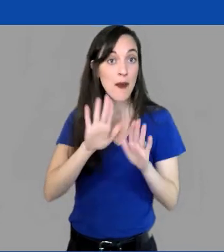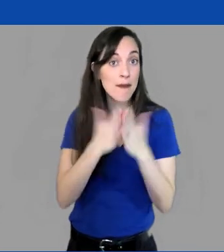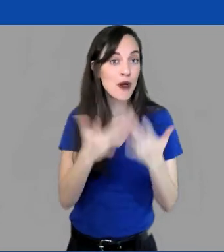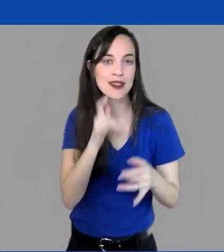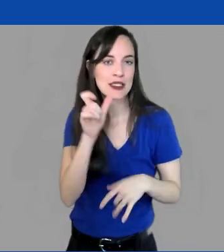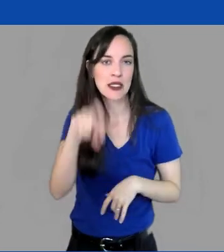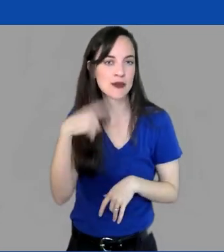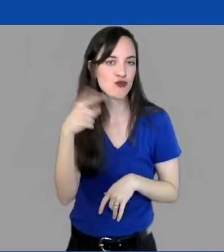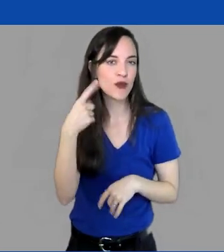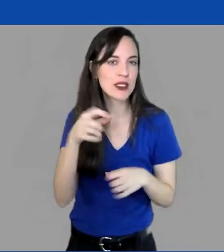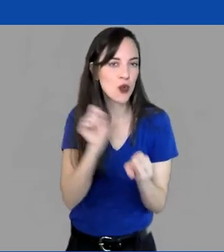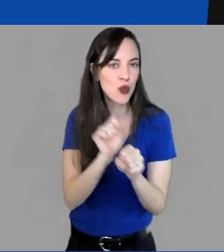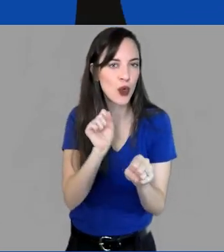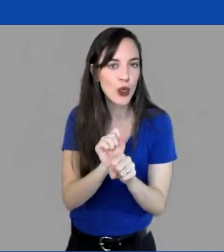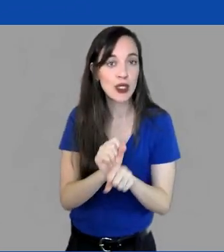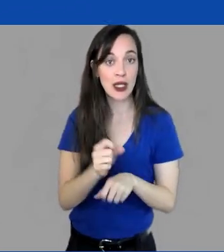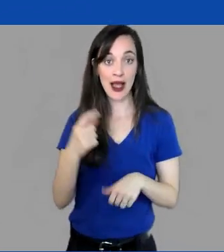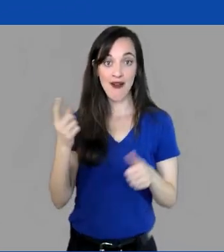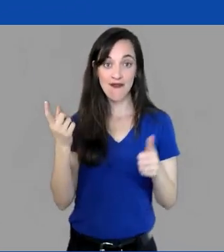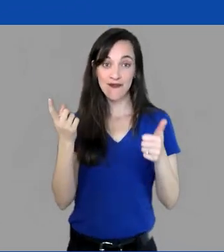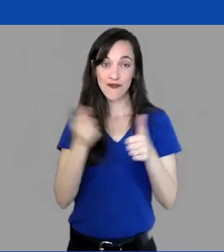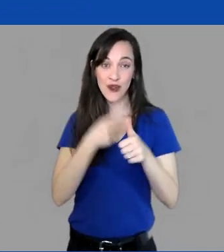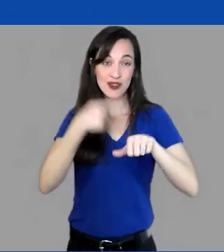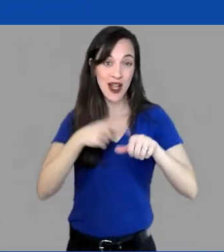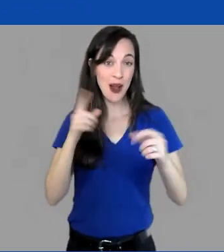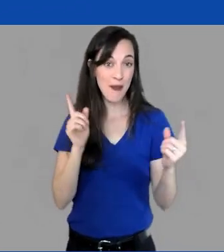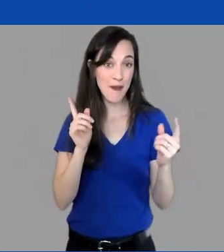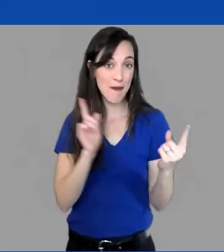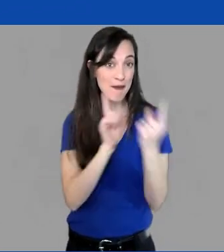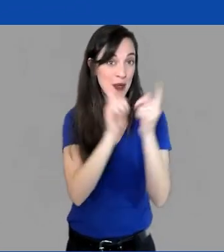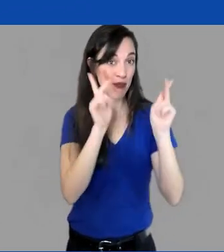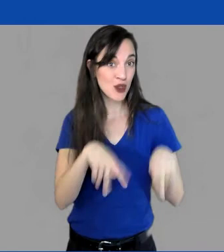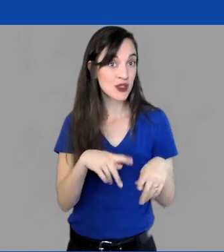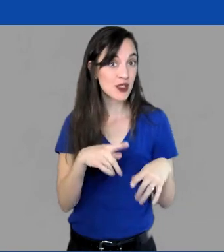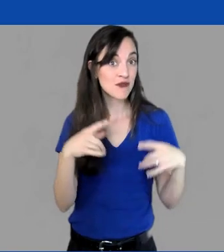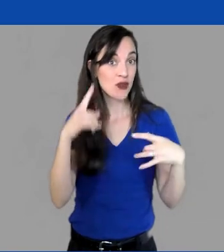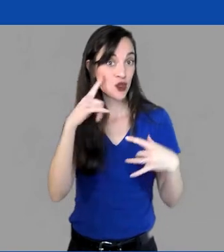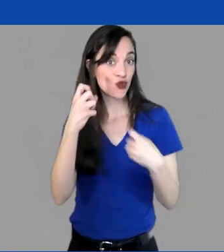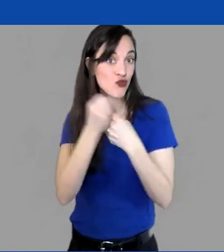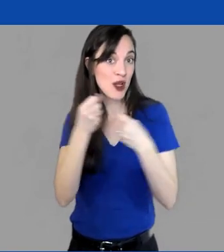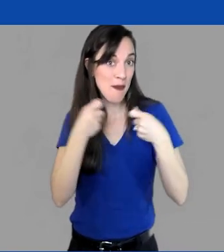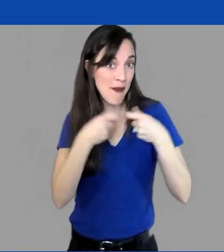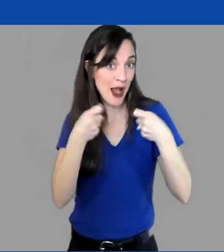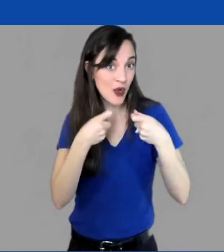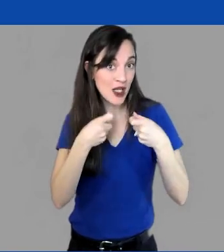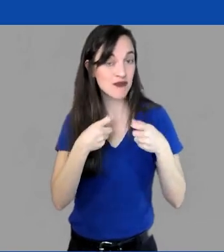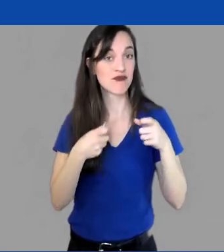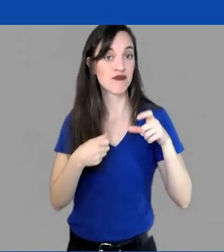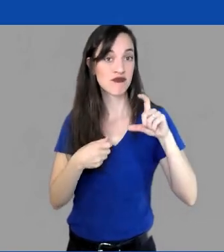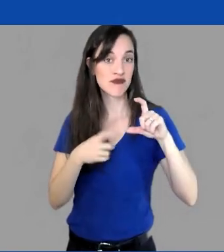crazy at work That when you first meet someone The trust battery is at about 50%